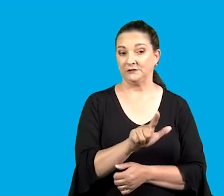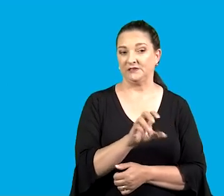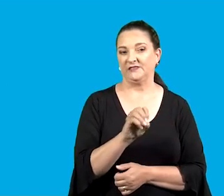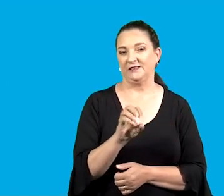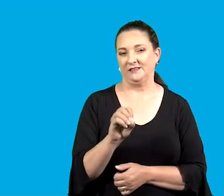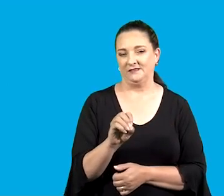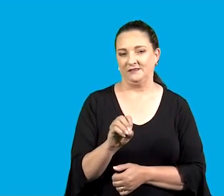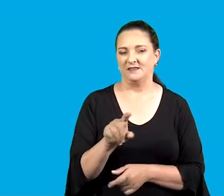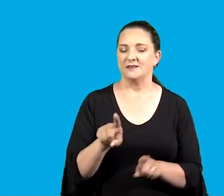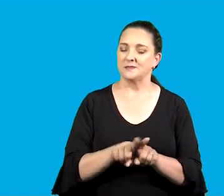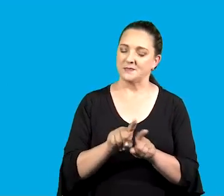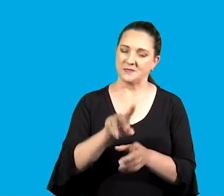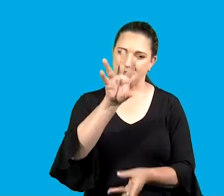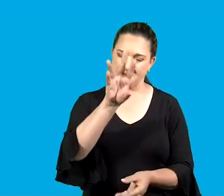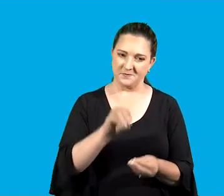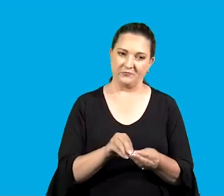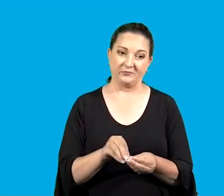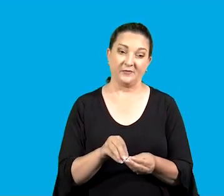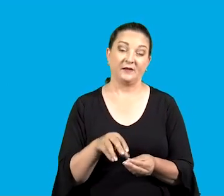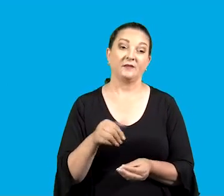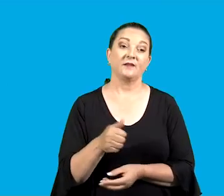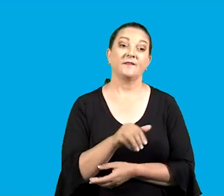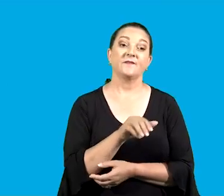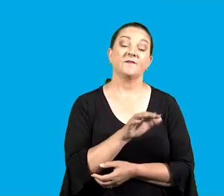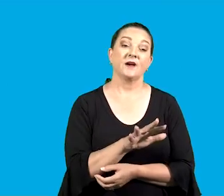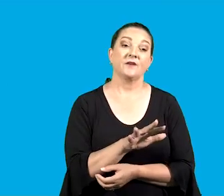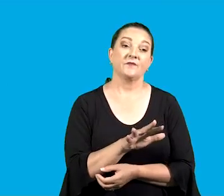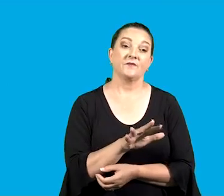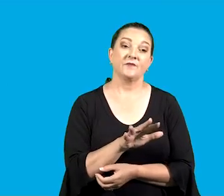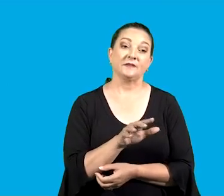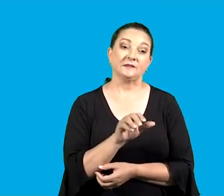5,492,700. You do the same again here, and you get your